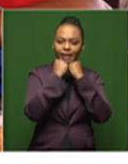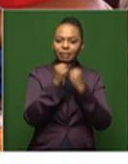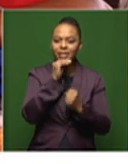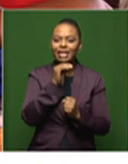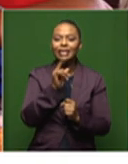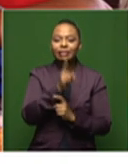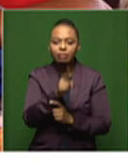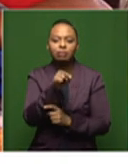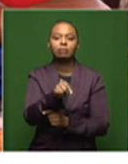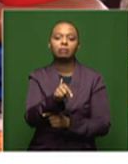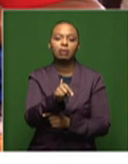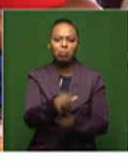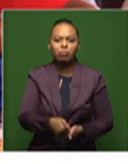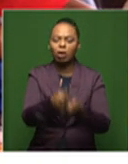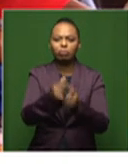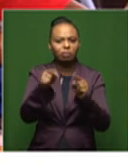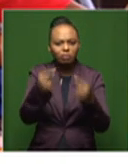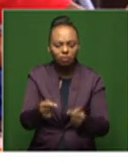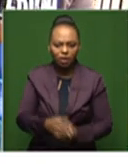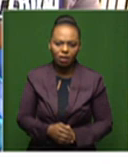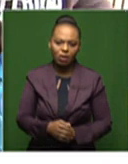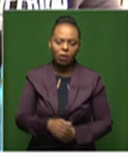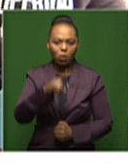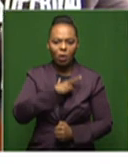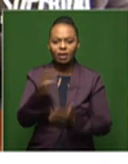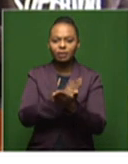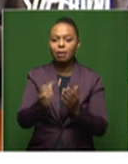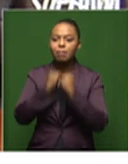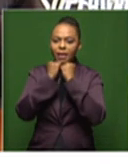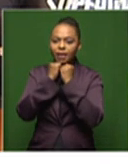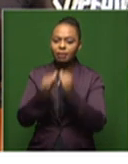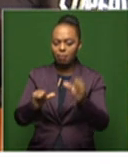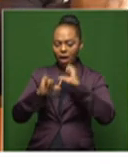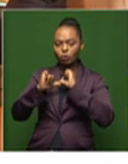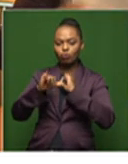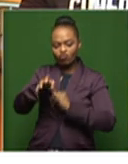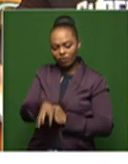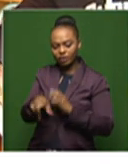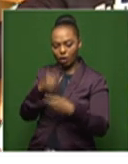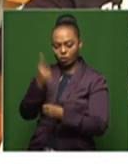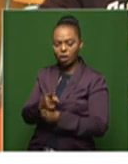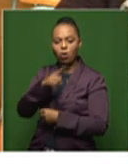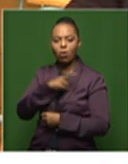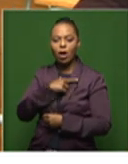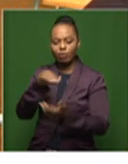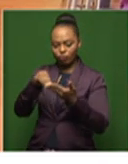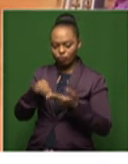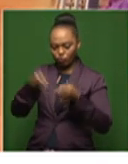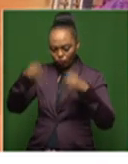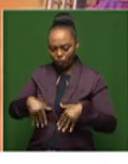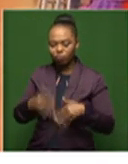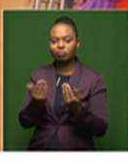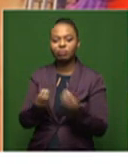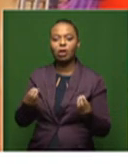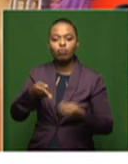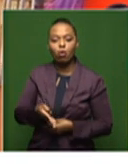You will recall other parents will come to our province purely because they're bringing back their children here. So it will overburden the entire